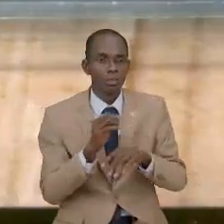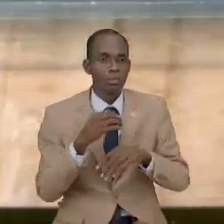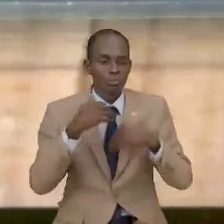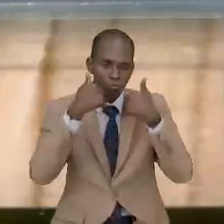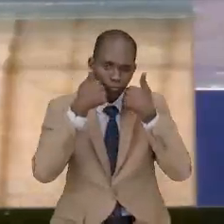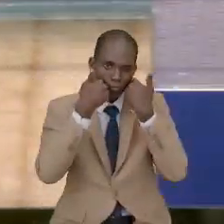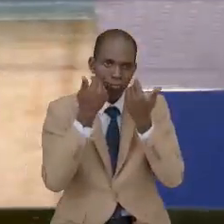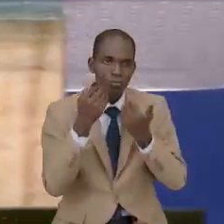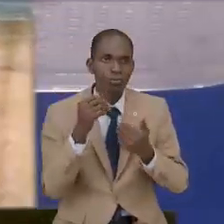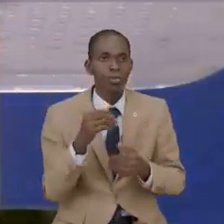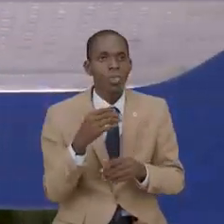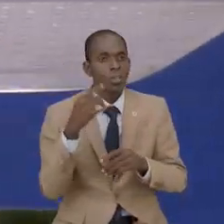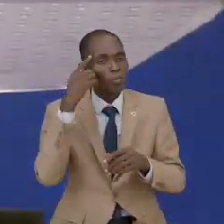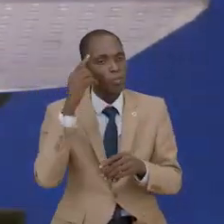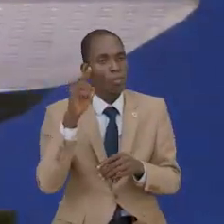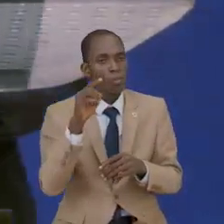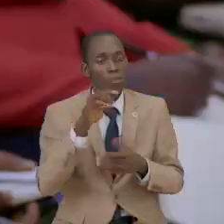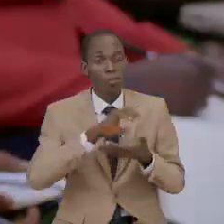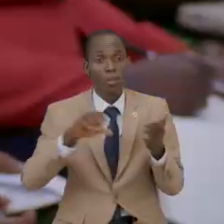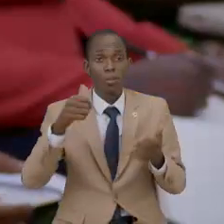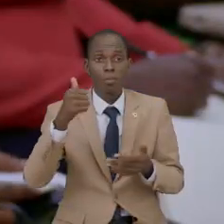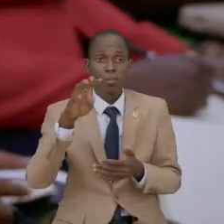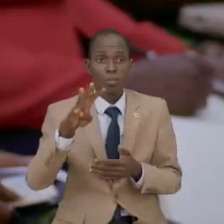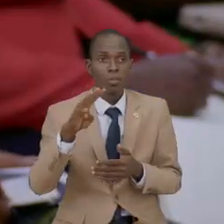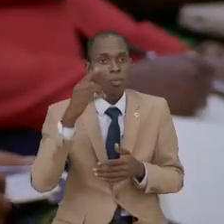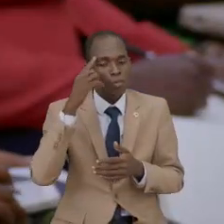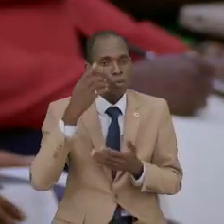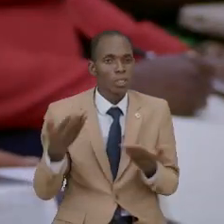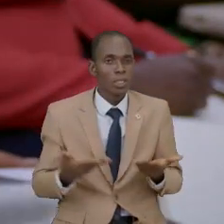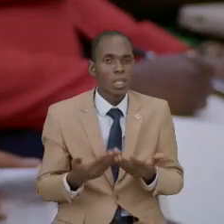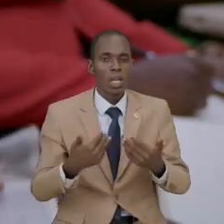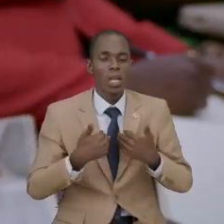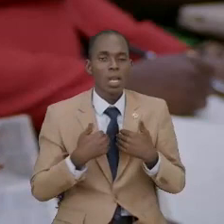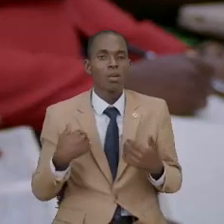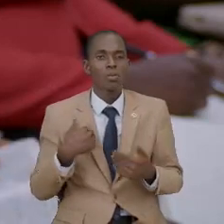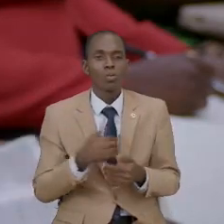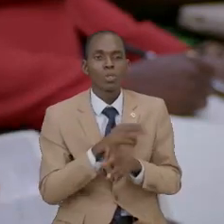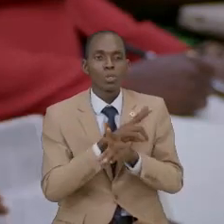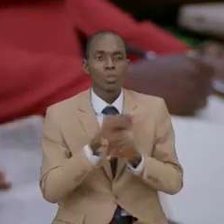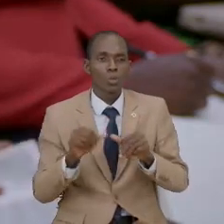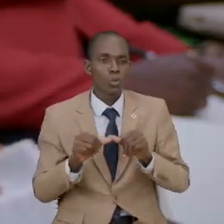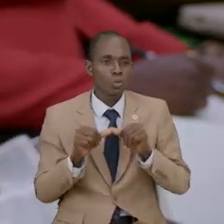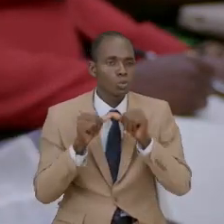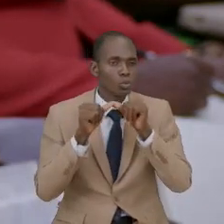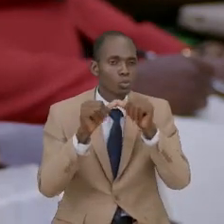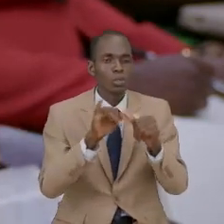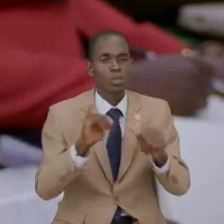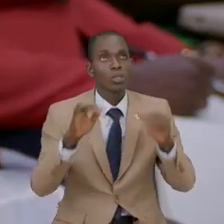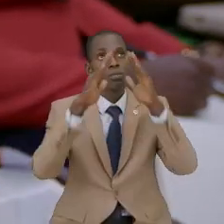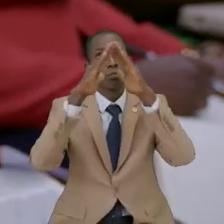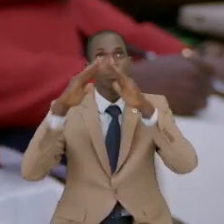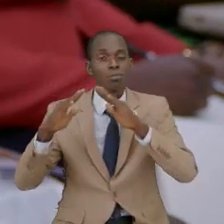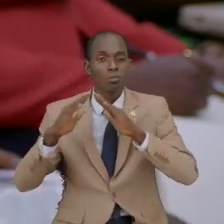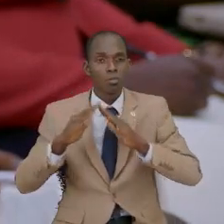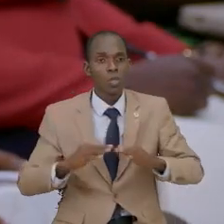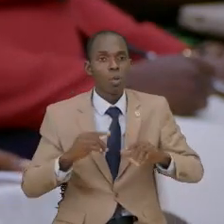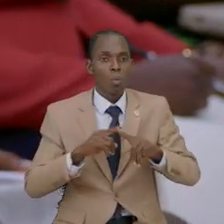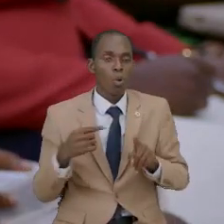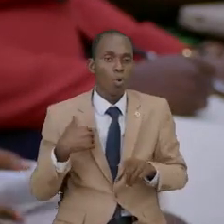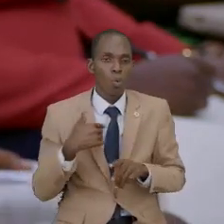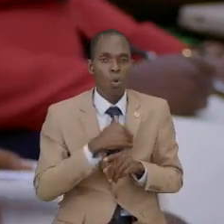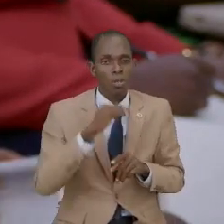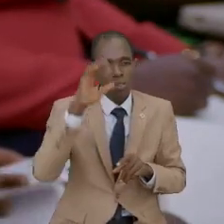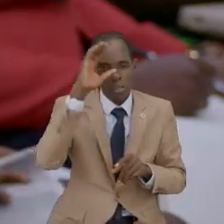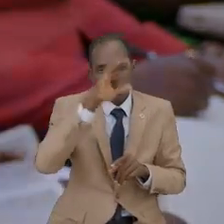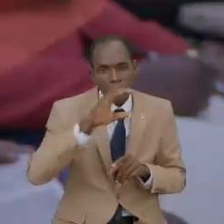14 says, for here have we no continuing city, but we seek